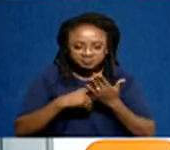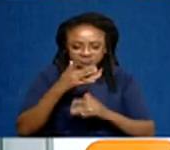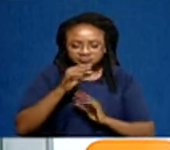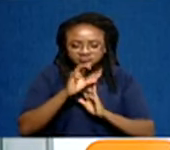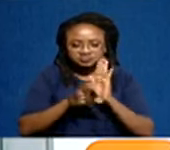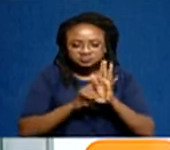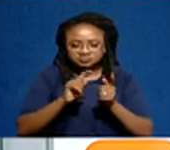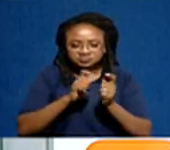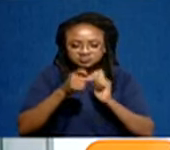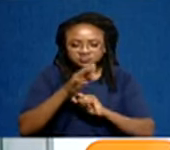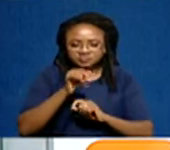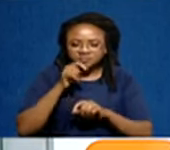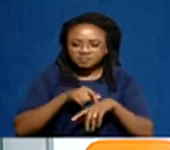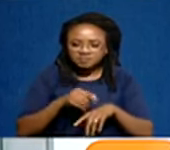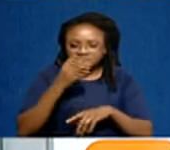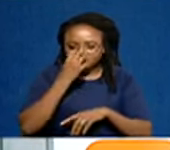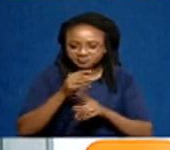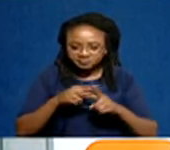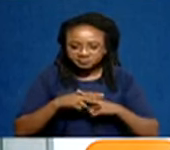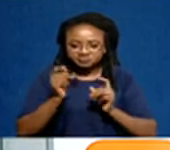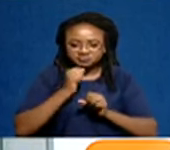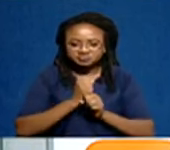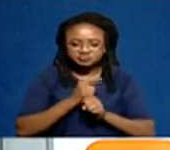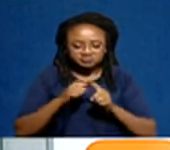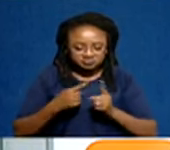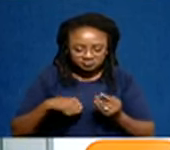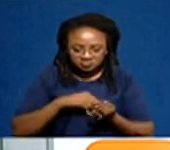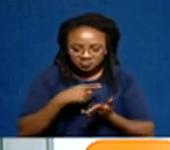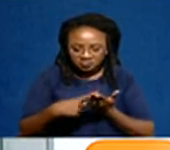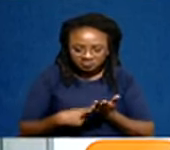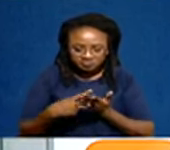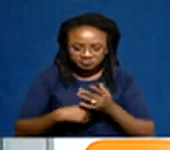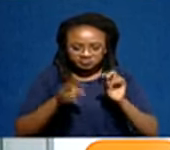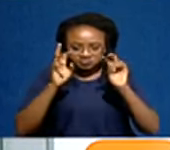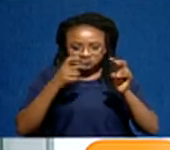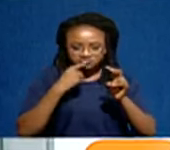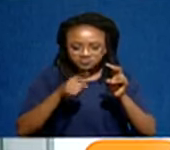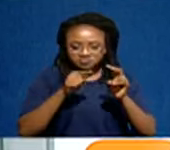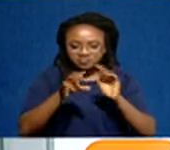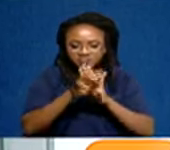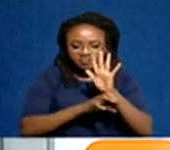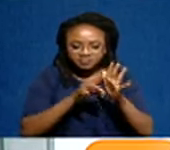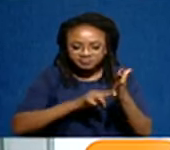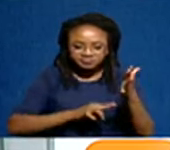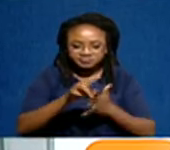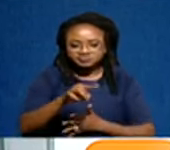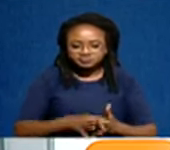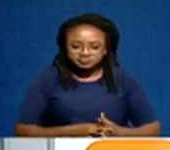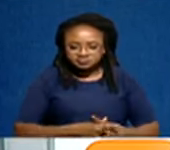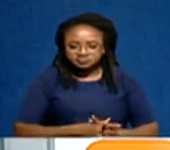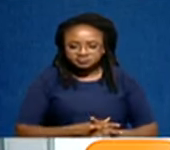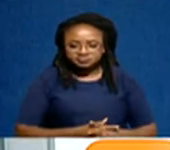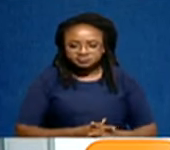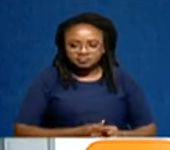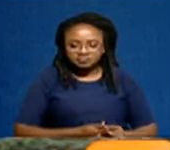Ruto's administration came to office could prompt a debate on an issue granted constitutional guarantee. Here's Ayuba Abdikadir with more.